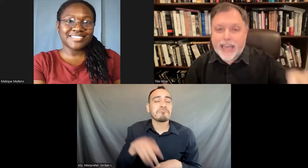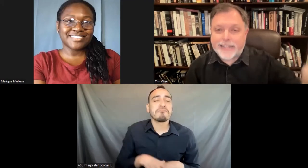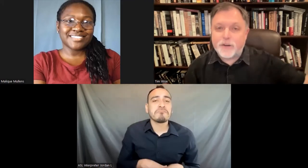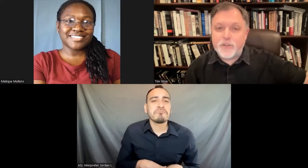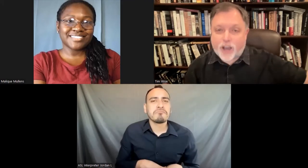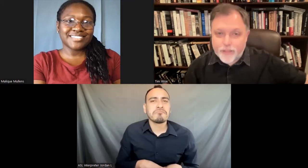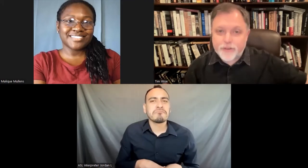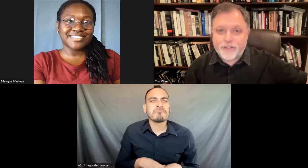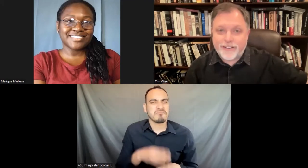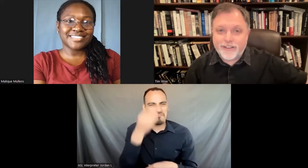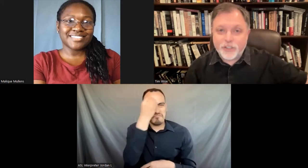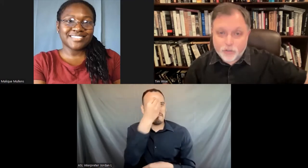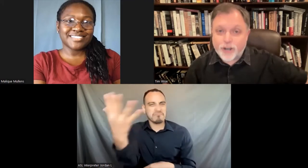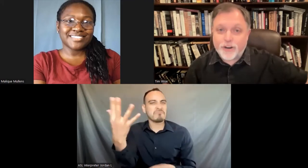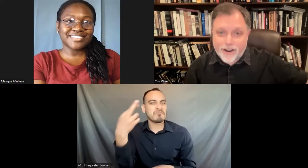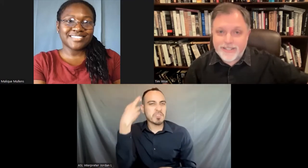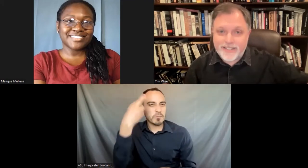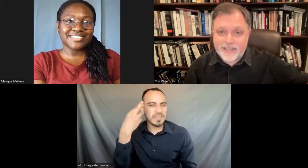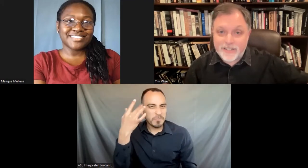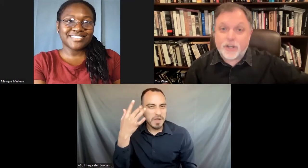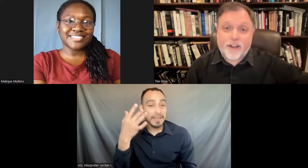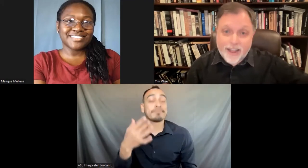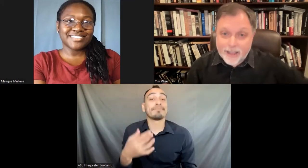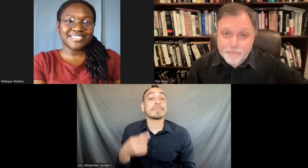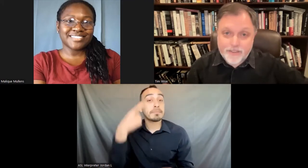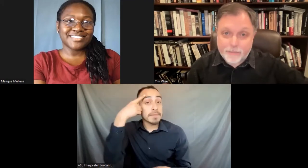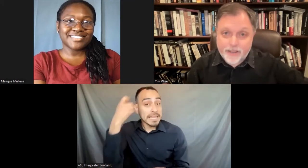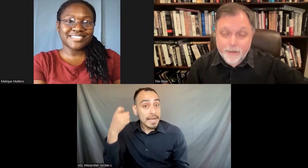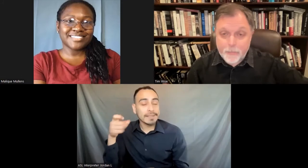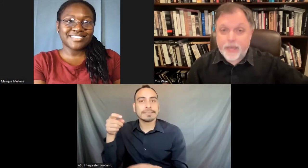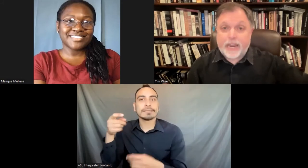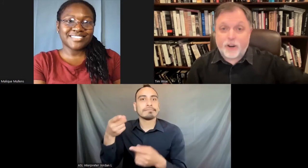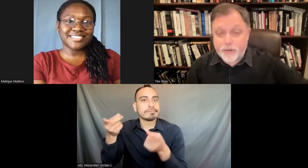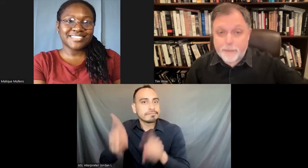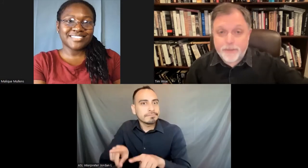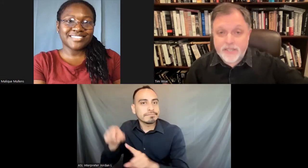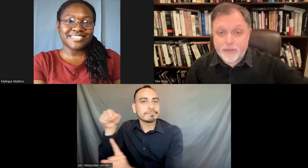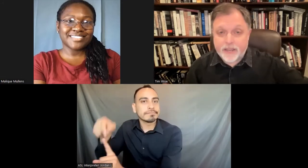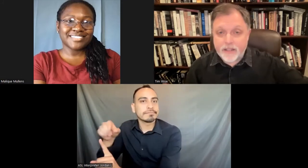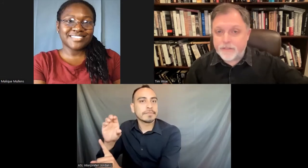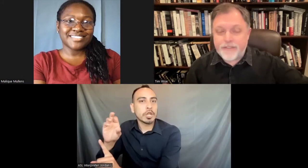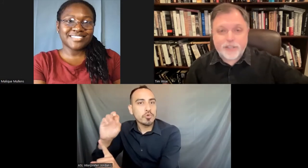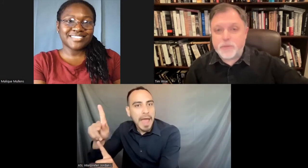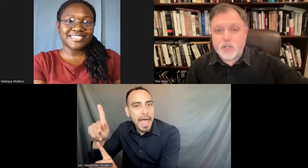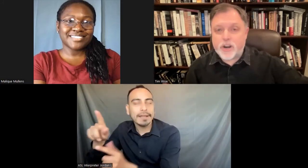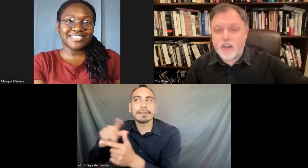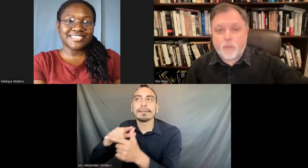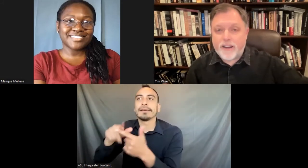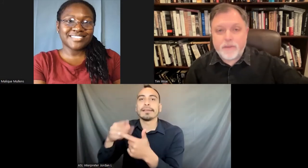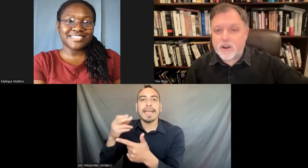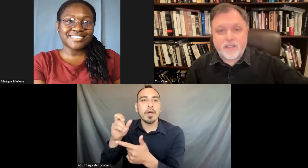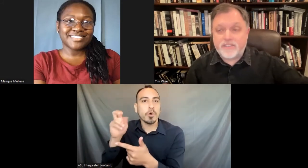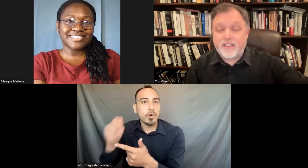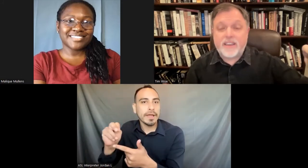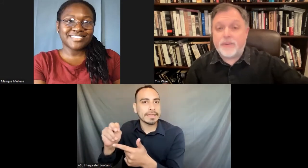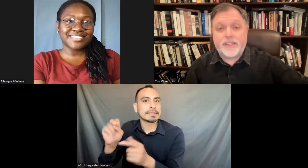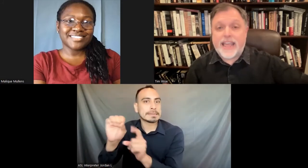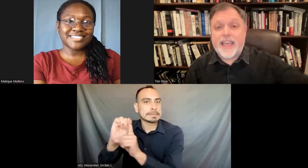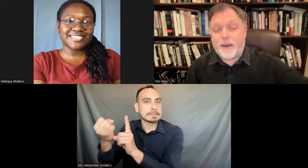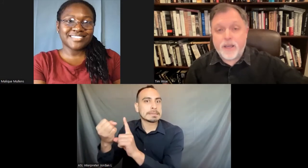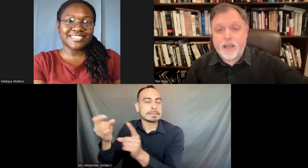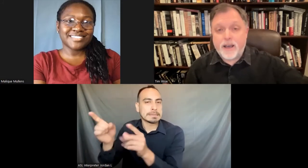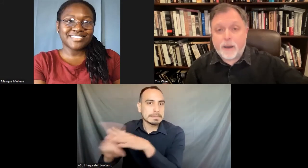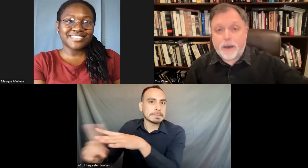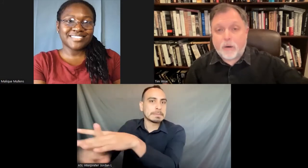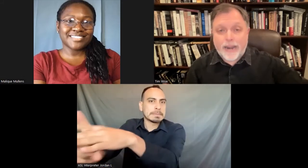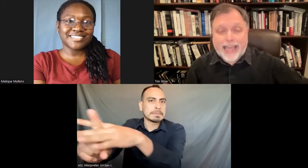when we had those other drug crises, the crack epidemic, the heroin epidemic, the vast majority of white Americans didn't give a